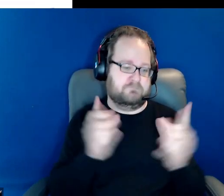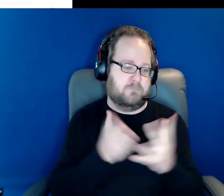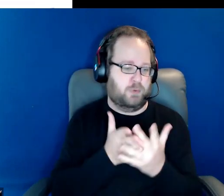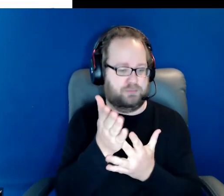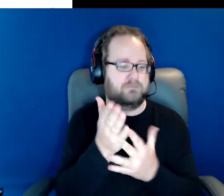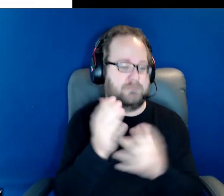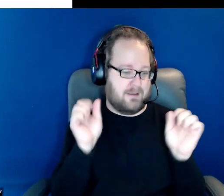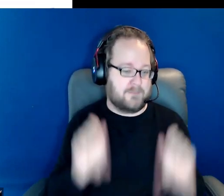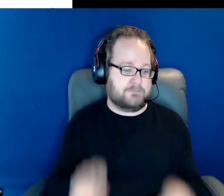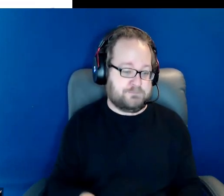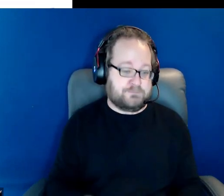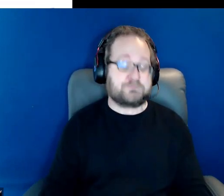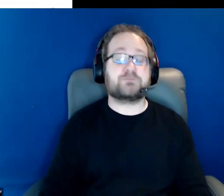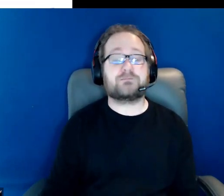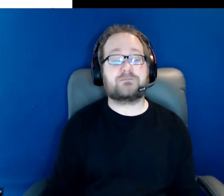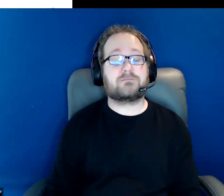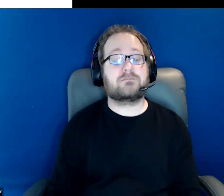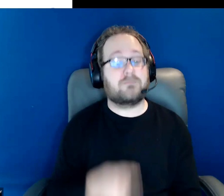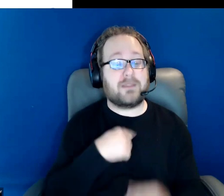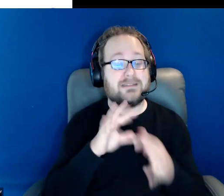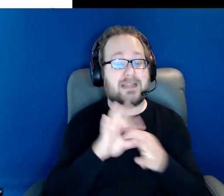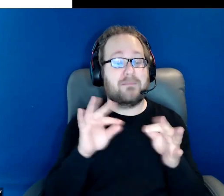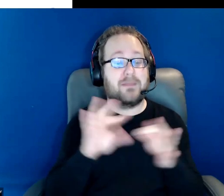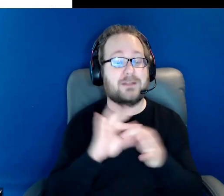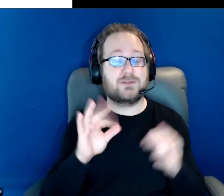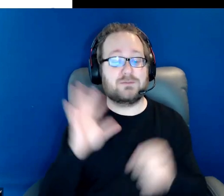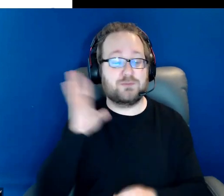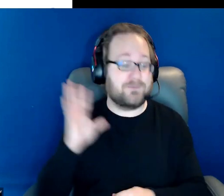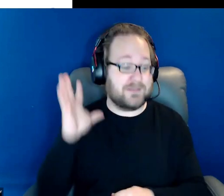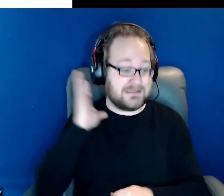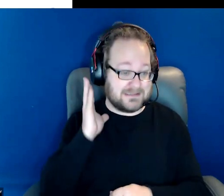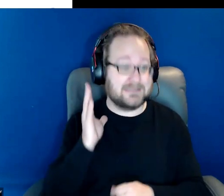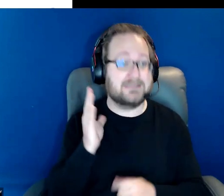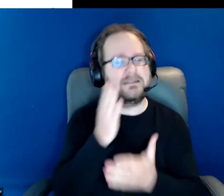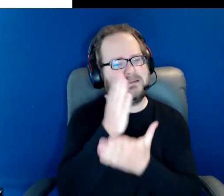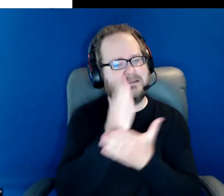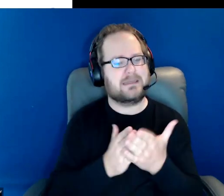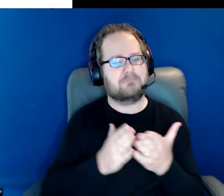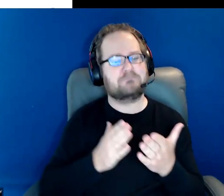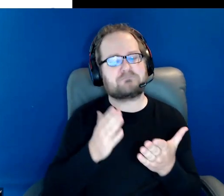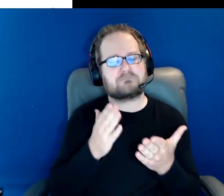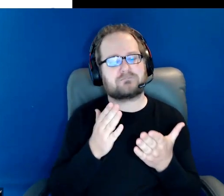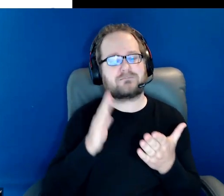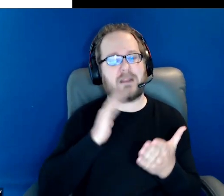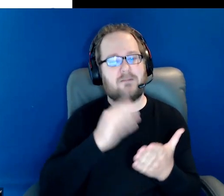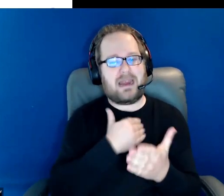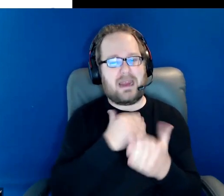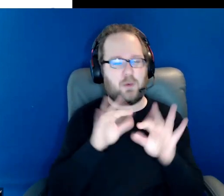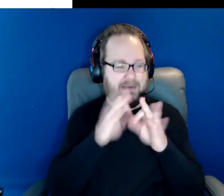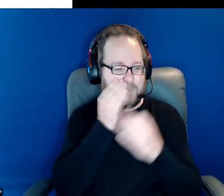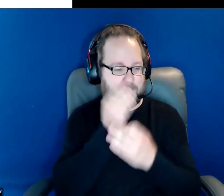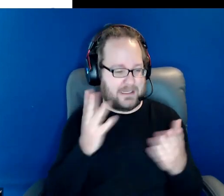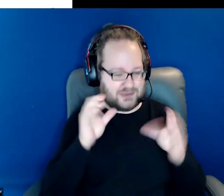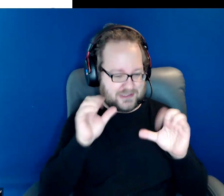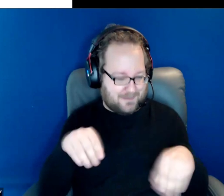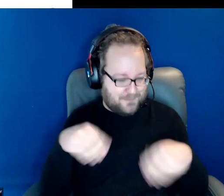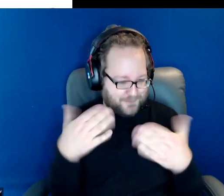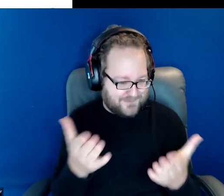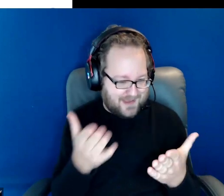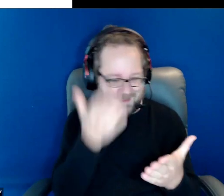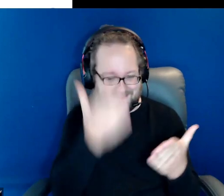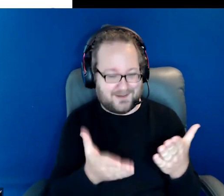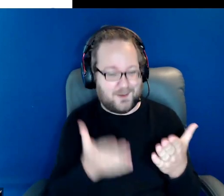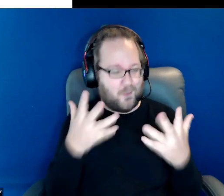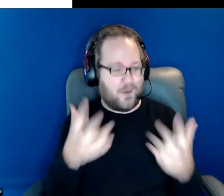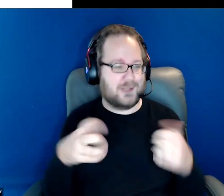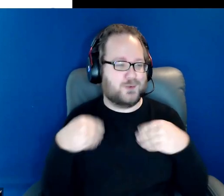As I mentioned previously, some of the types of cooling focus assistance that LIHEAP can provide. I wanted to also share some additional